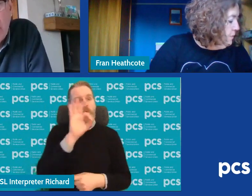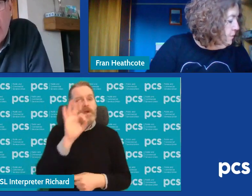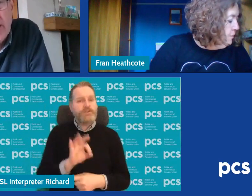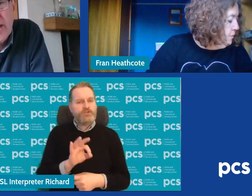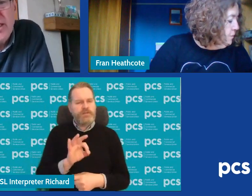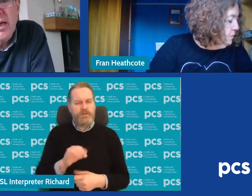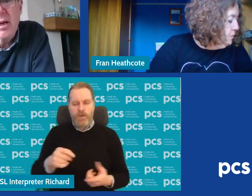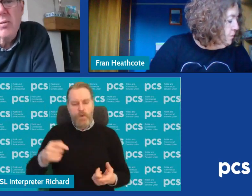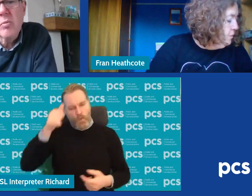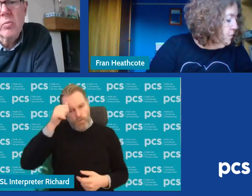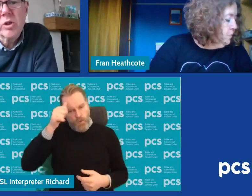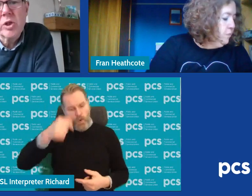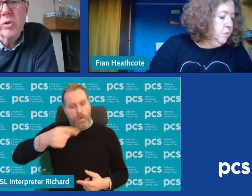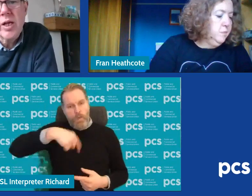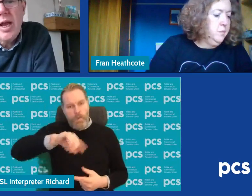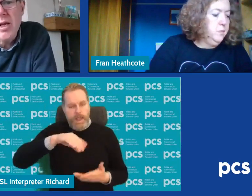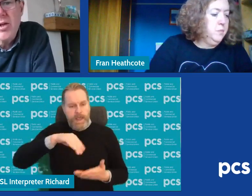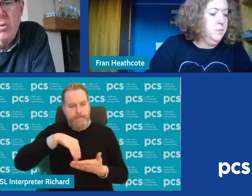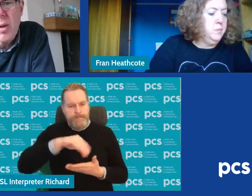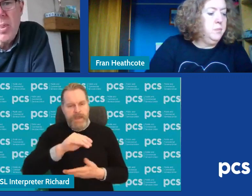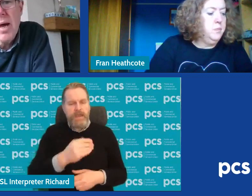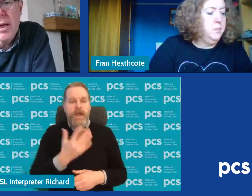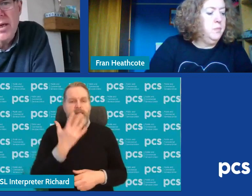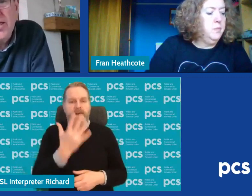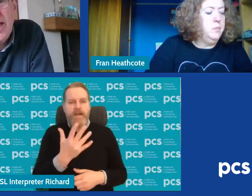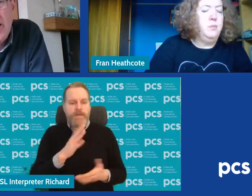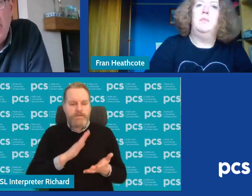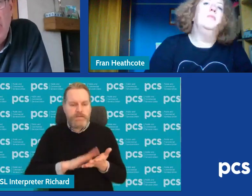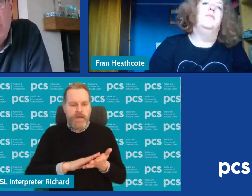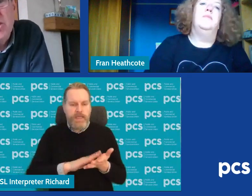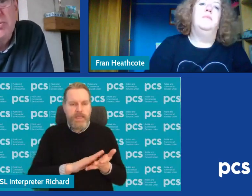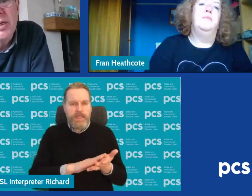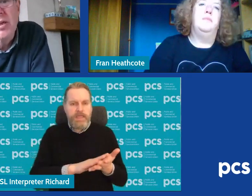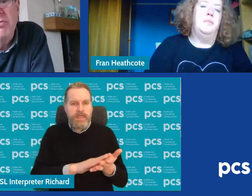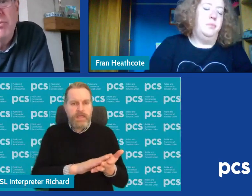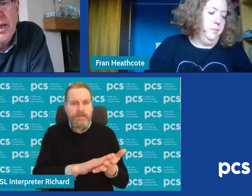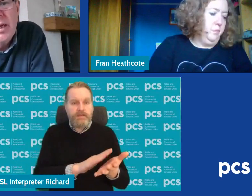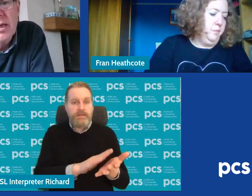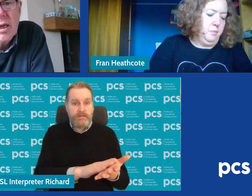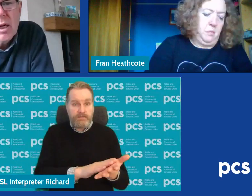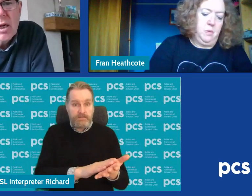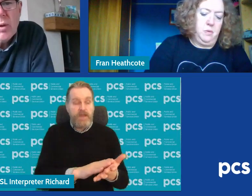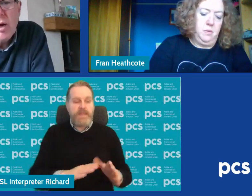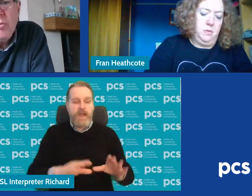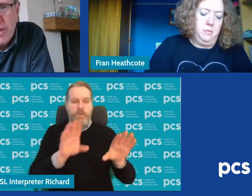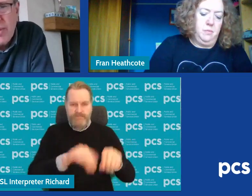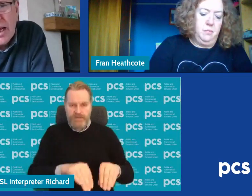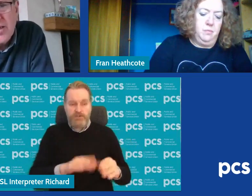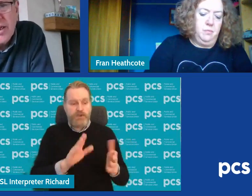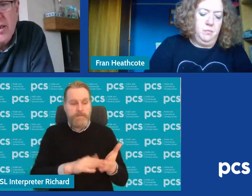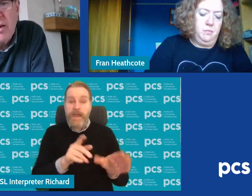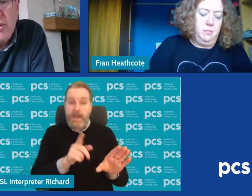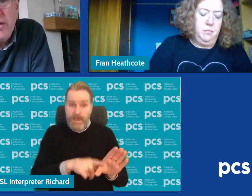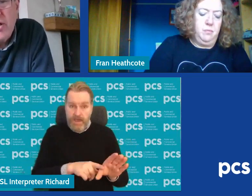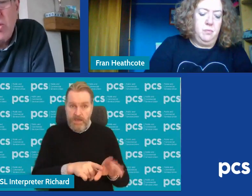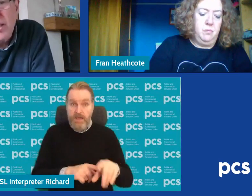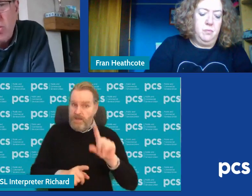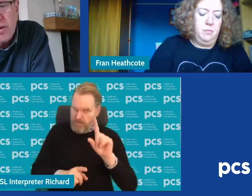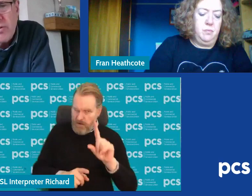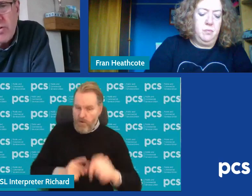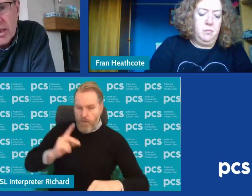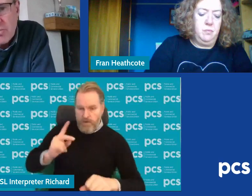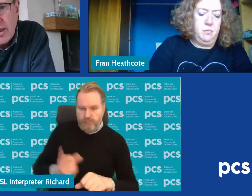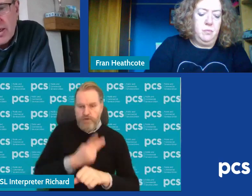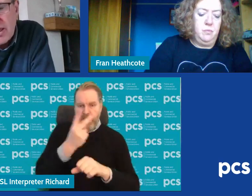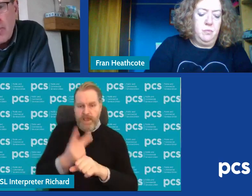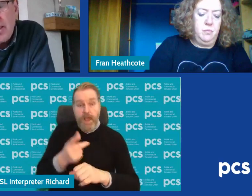levy currently was due to end when the mandate ended, which is the beginning of May. We are reballoting, and one of